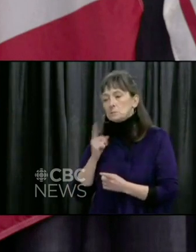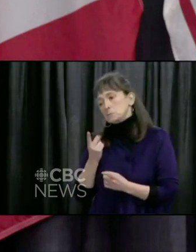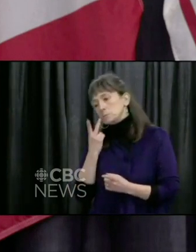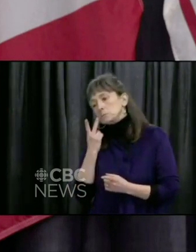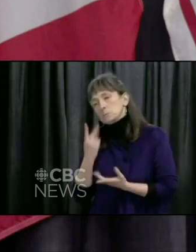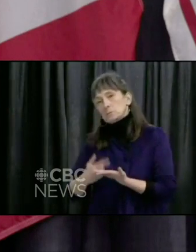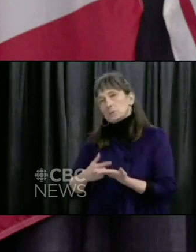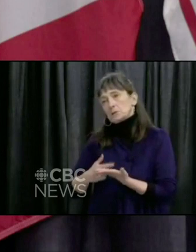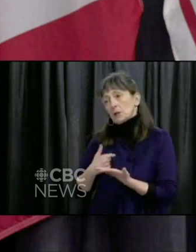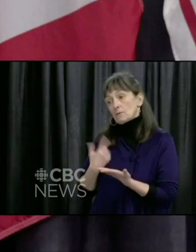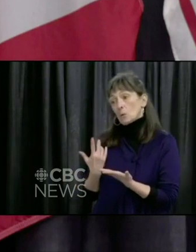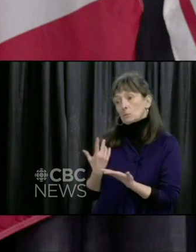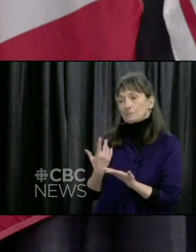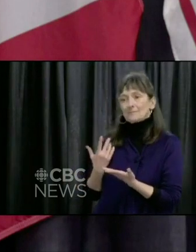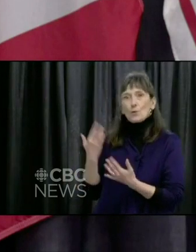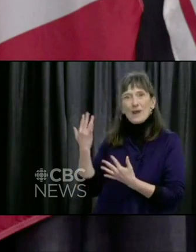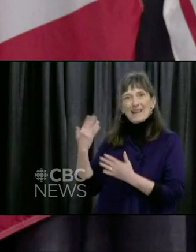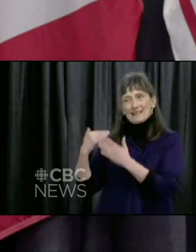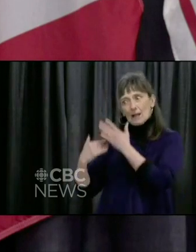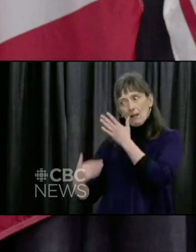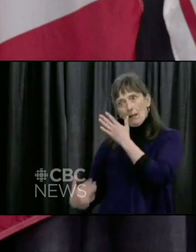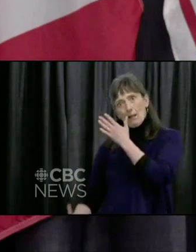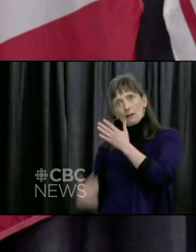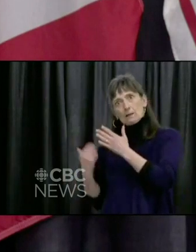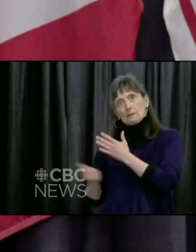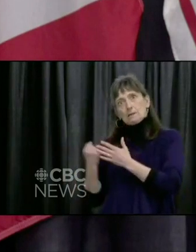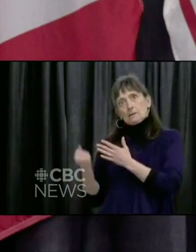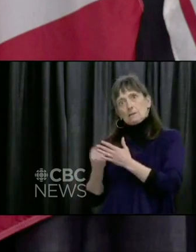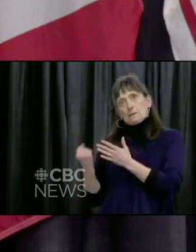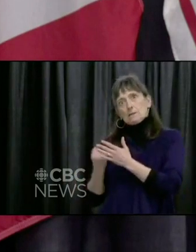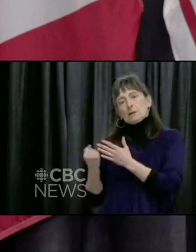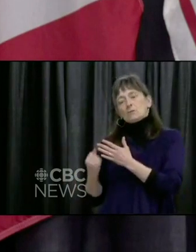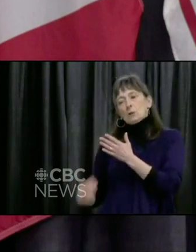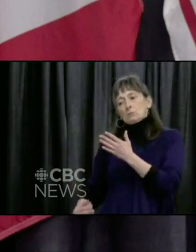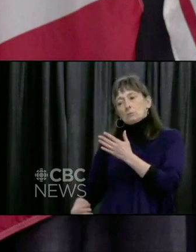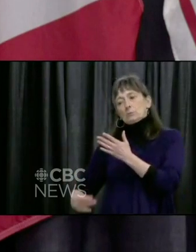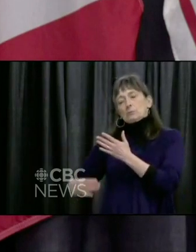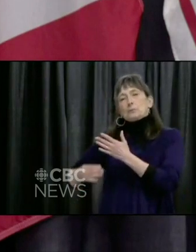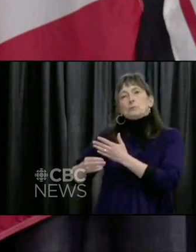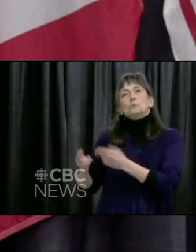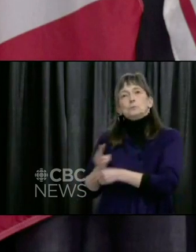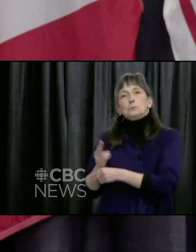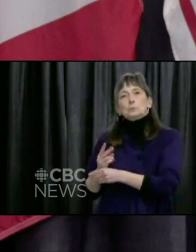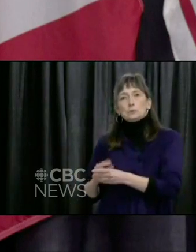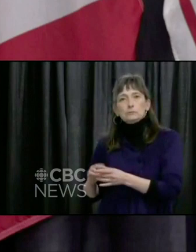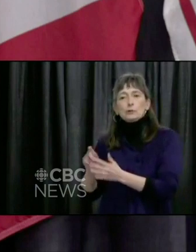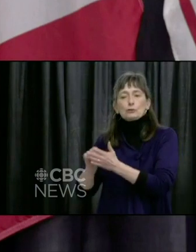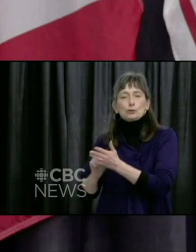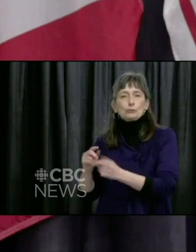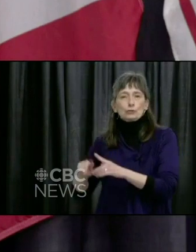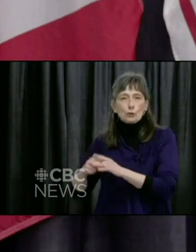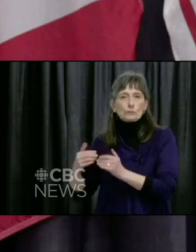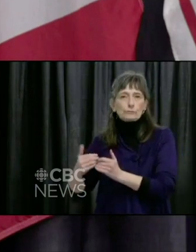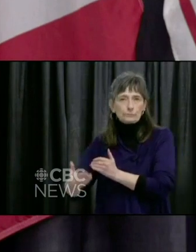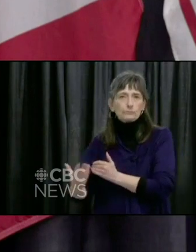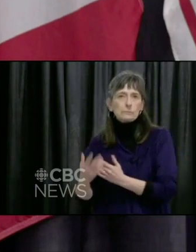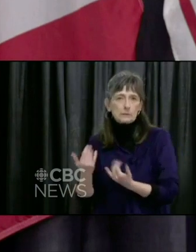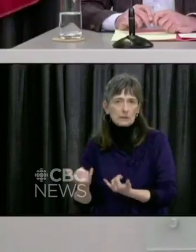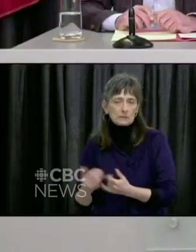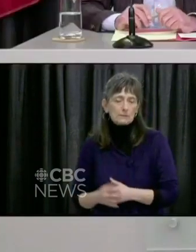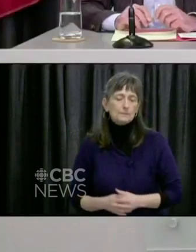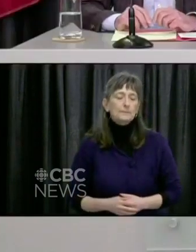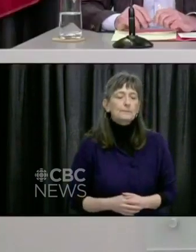measures to reduce the backlog of people who've had to wait is certainly top of mind. And Dr.